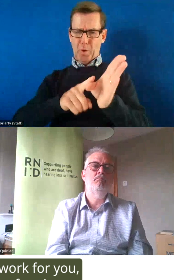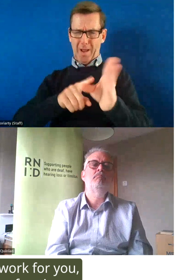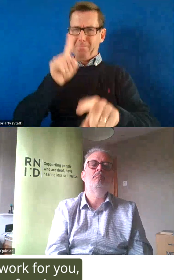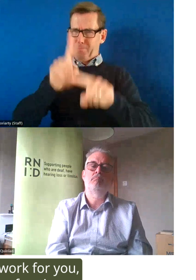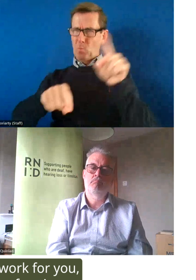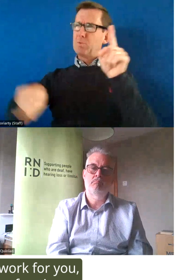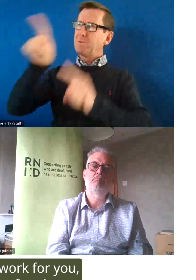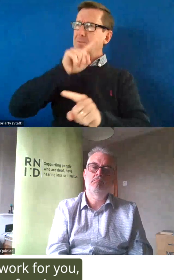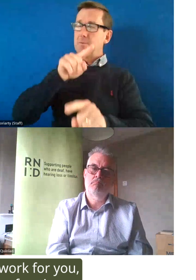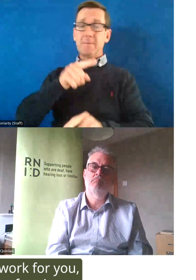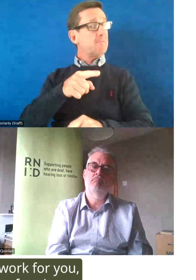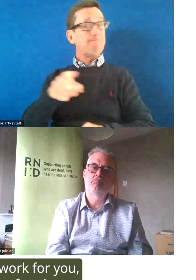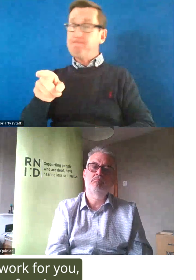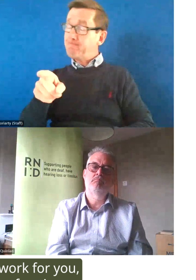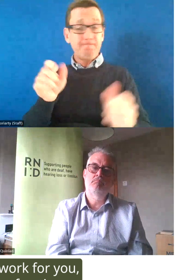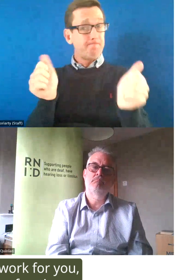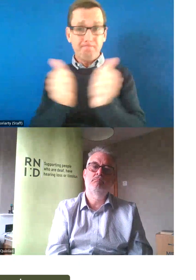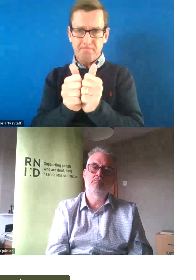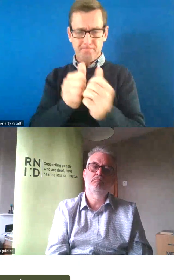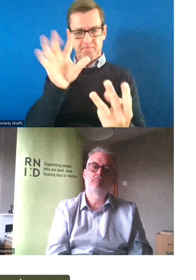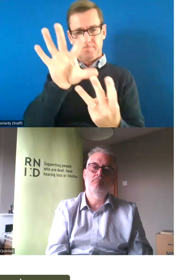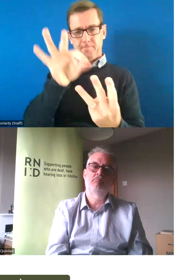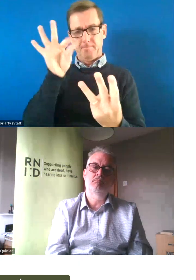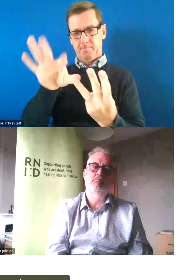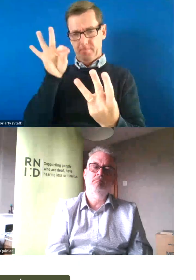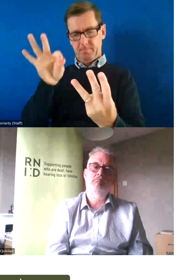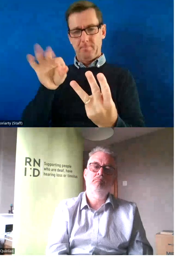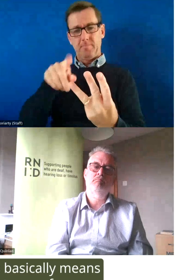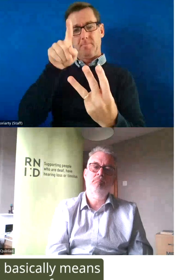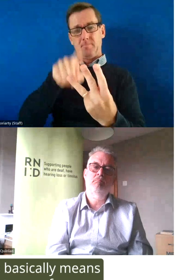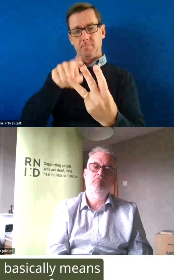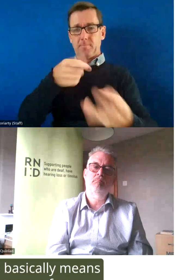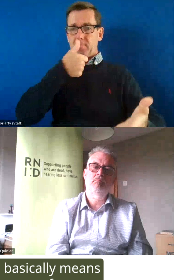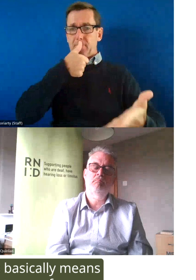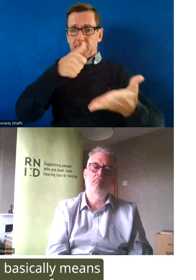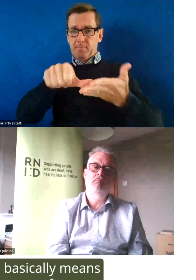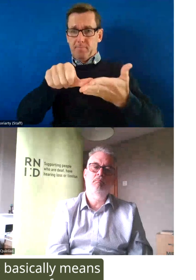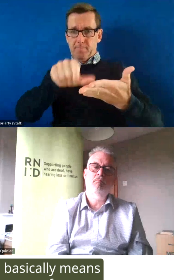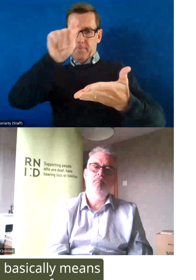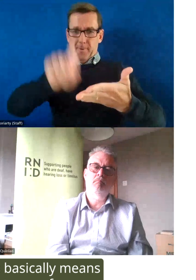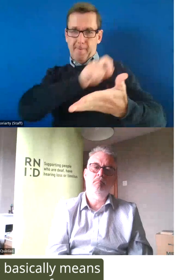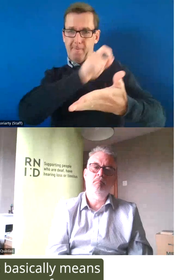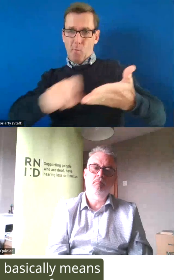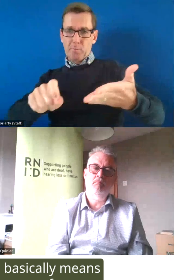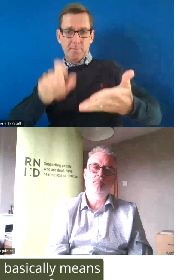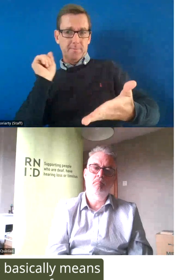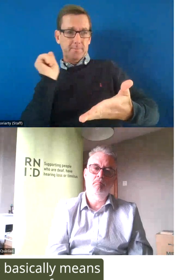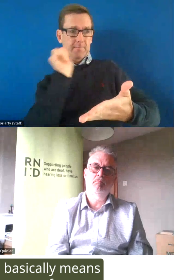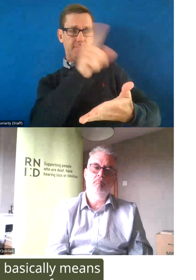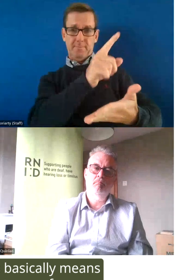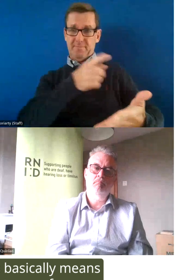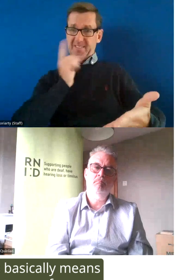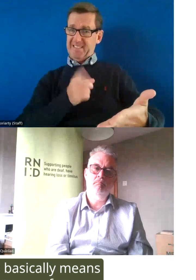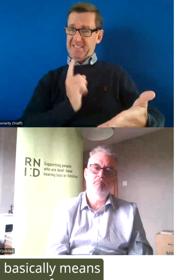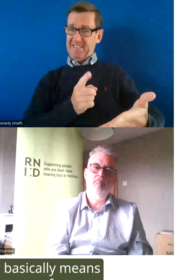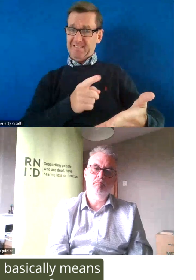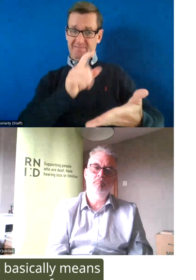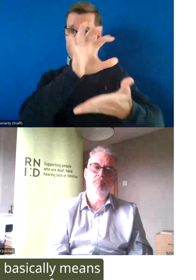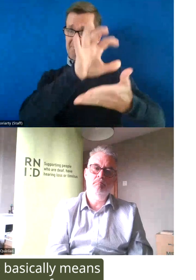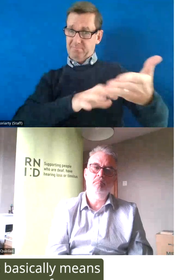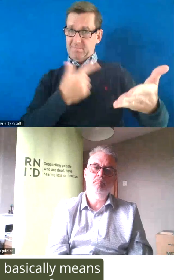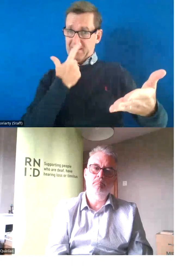work for you, you have a couple of options. You can either vote by post, which, as that suggests, basically means submitting your